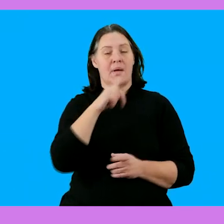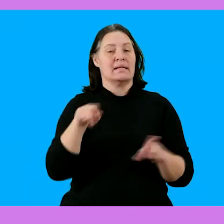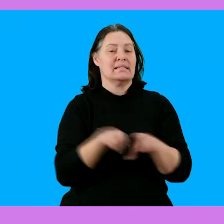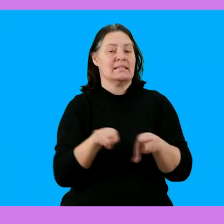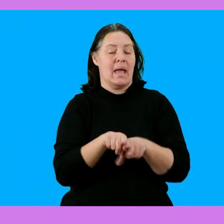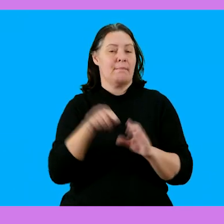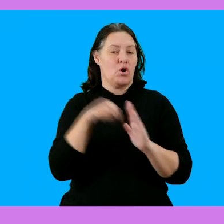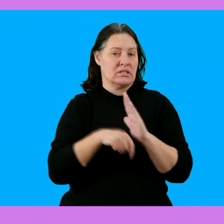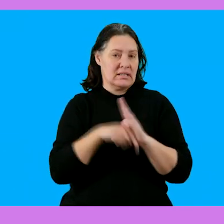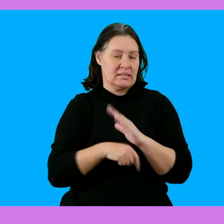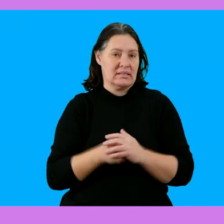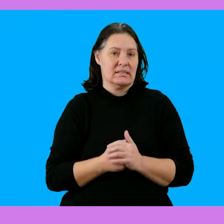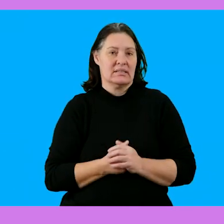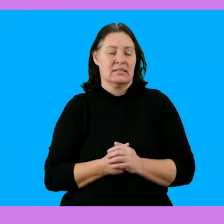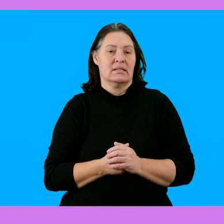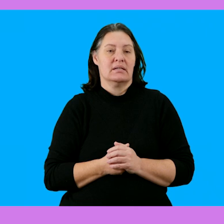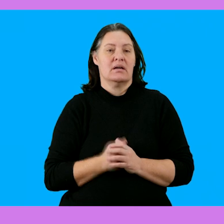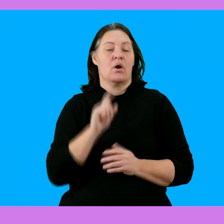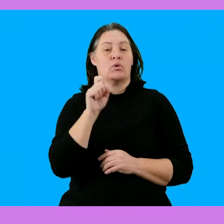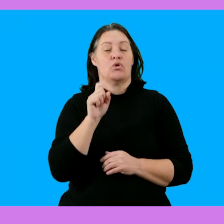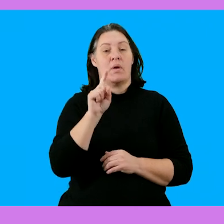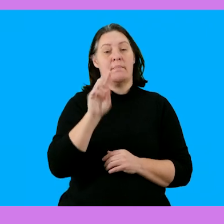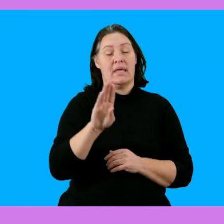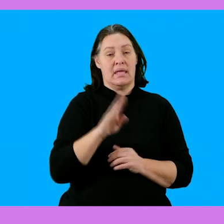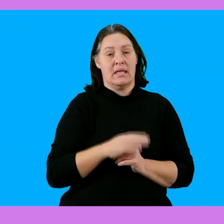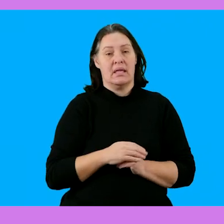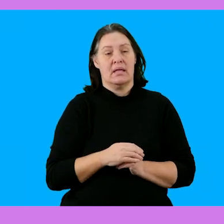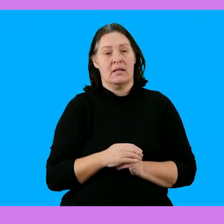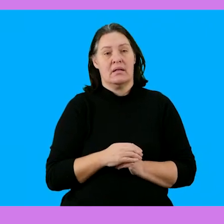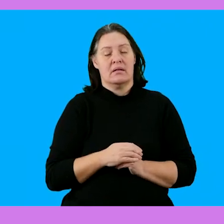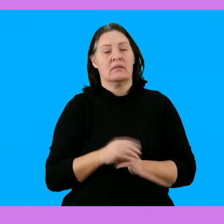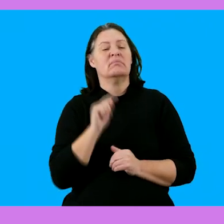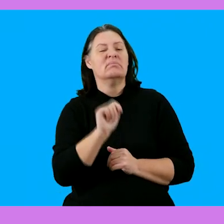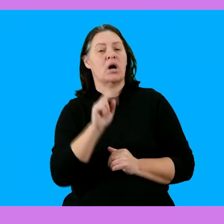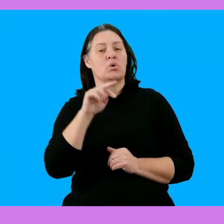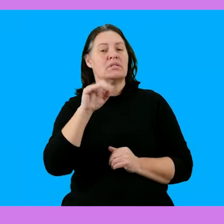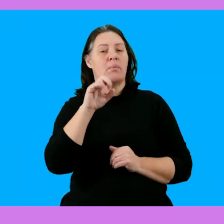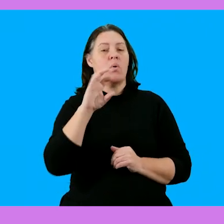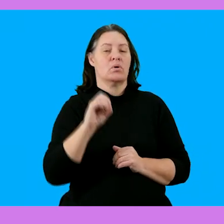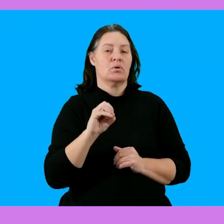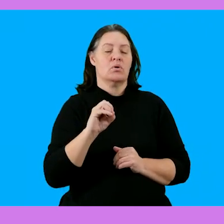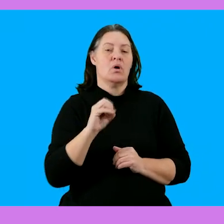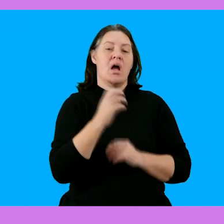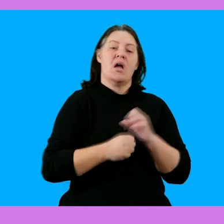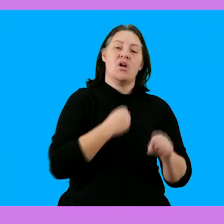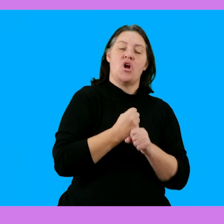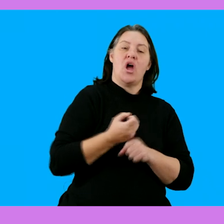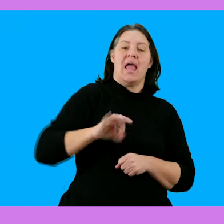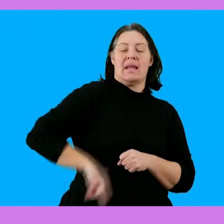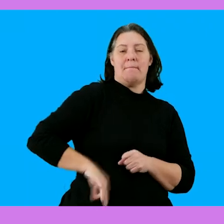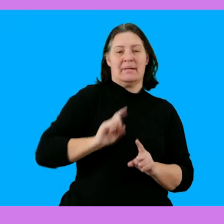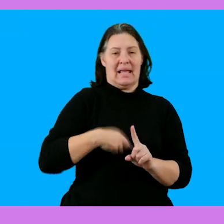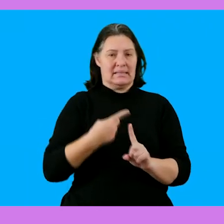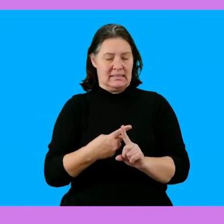Right, remember it's still the same context. Right, so I'm saying question number 1B, determine Nosipho's annual